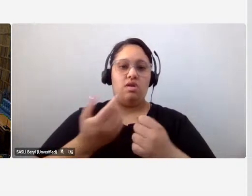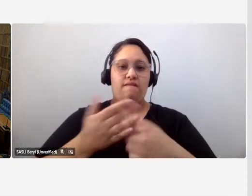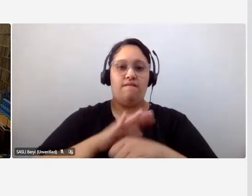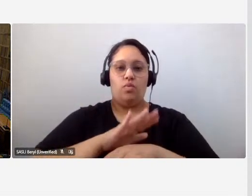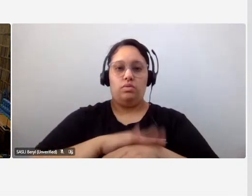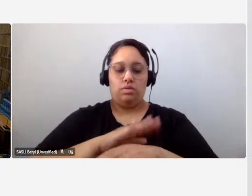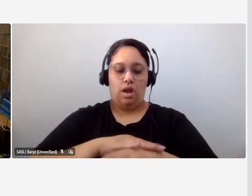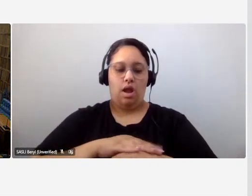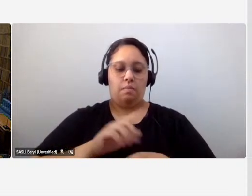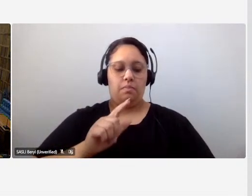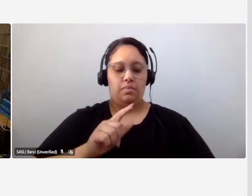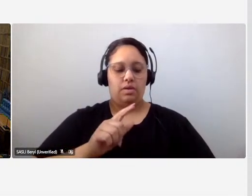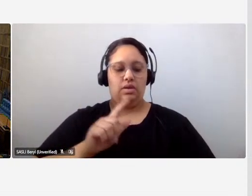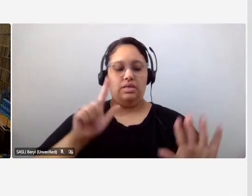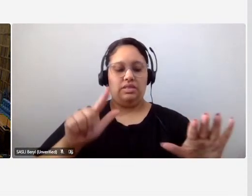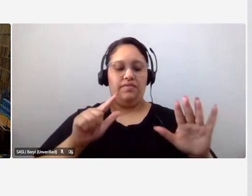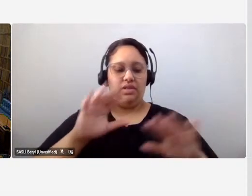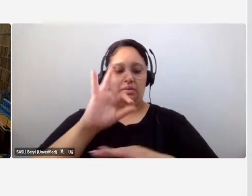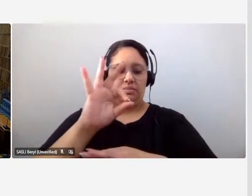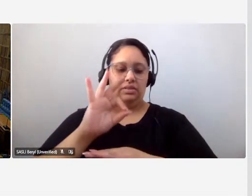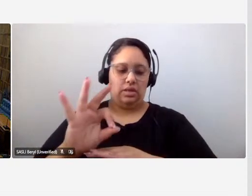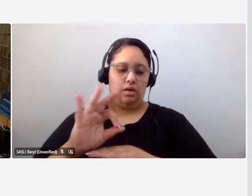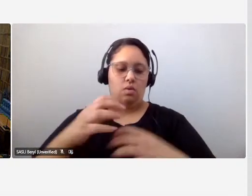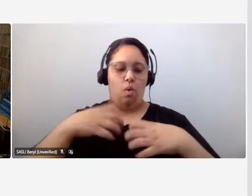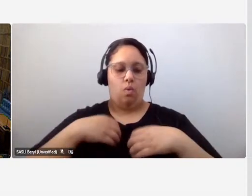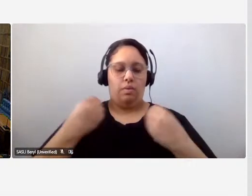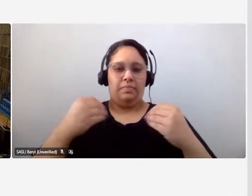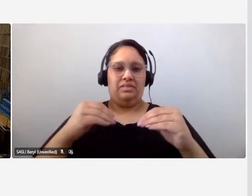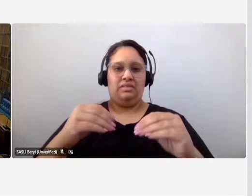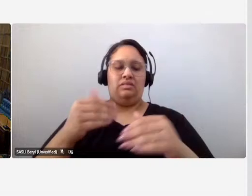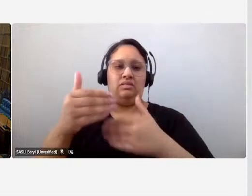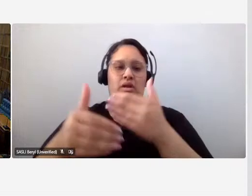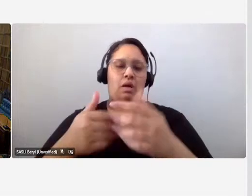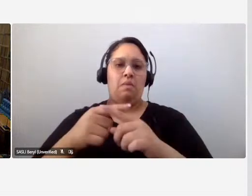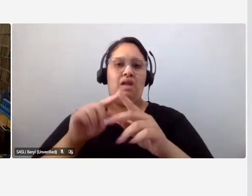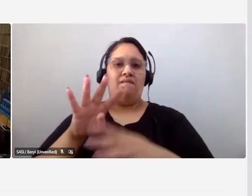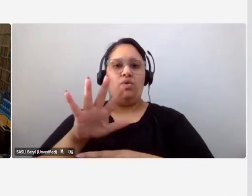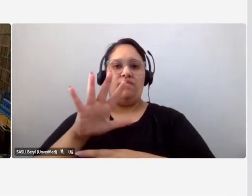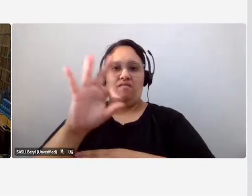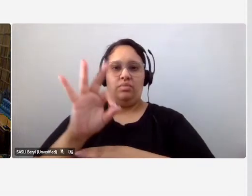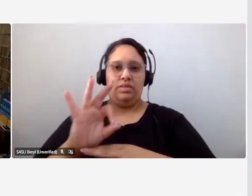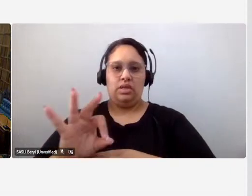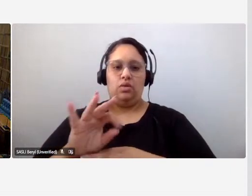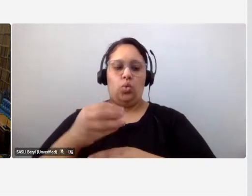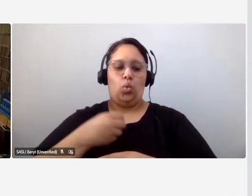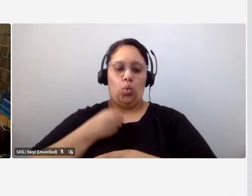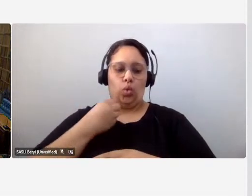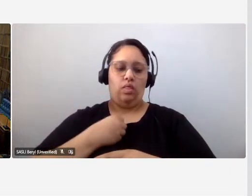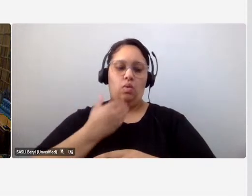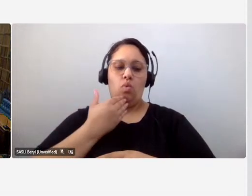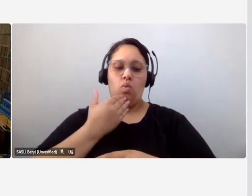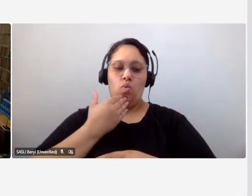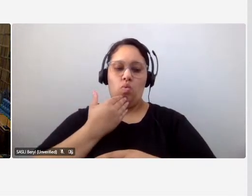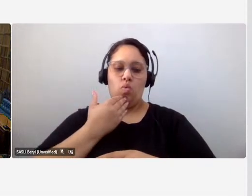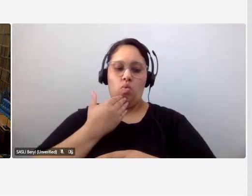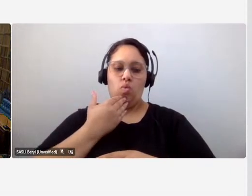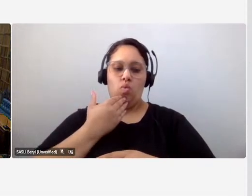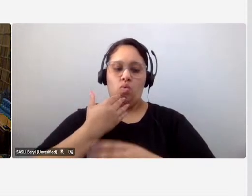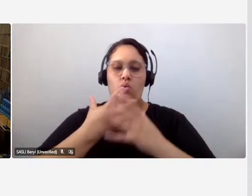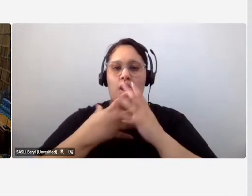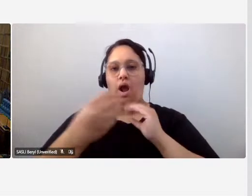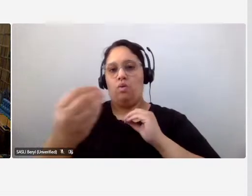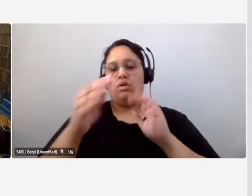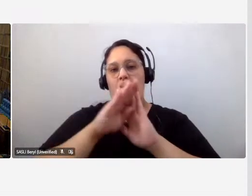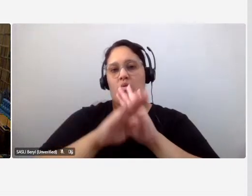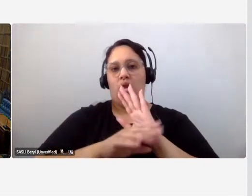full-time. 17% of them are running their own businesses. And 45% of the youth who have exited the program